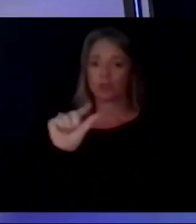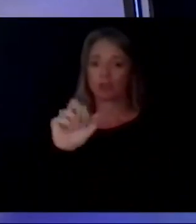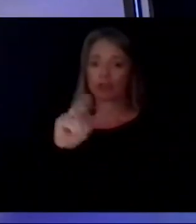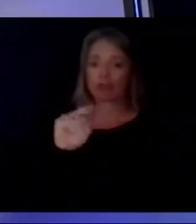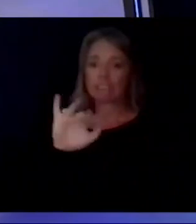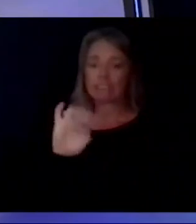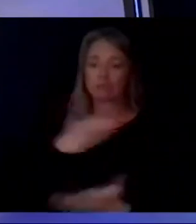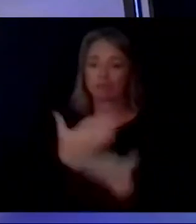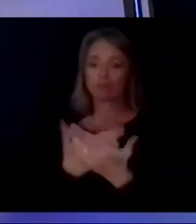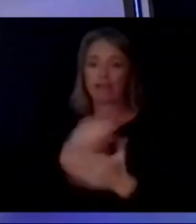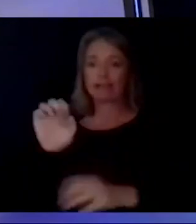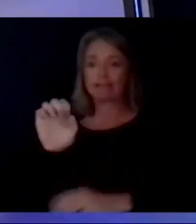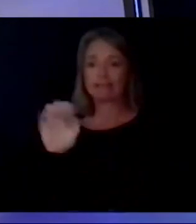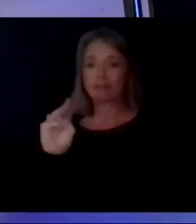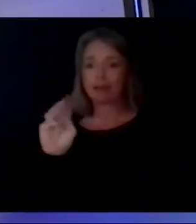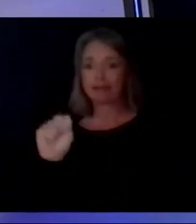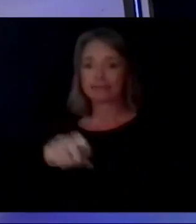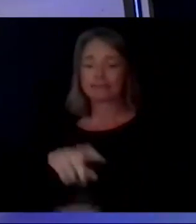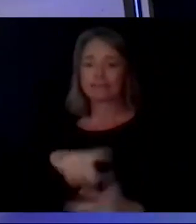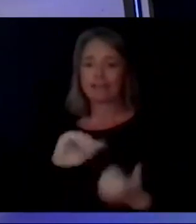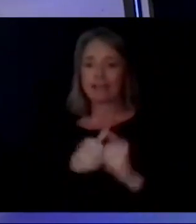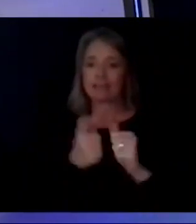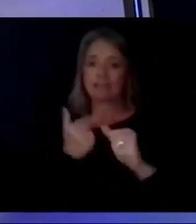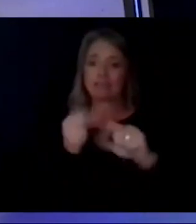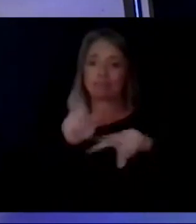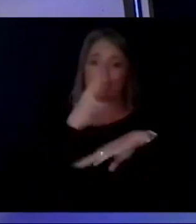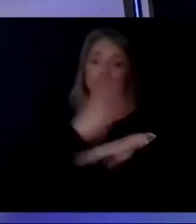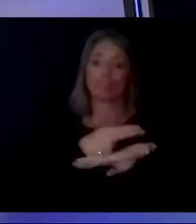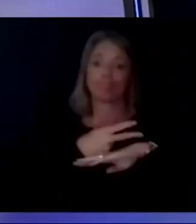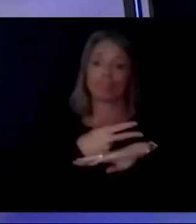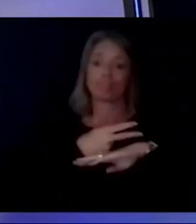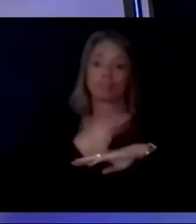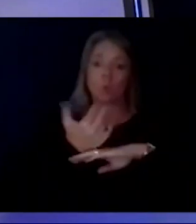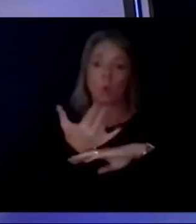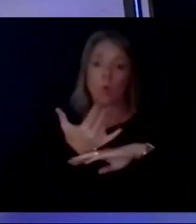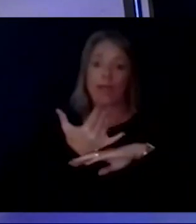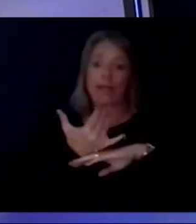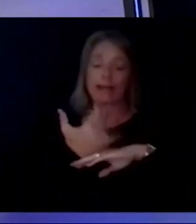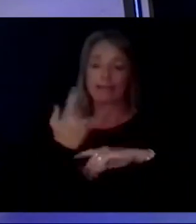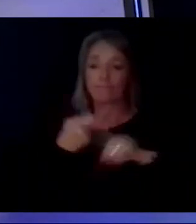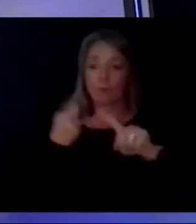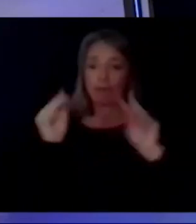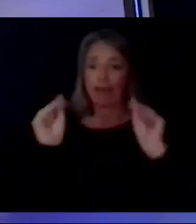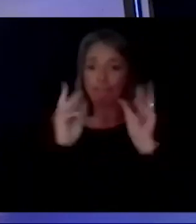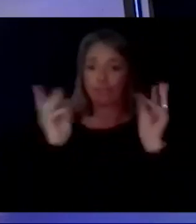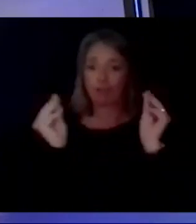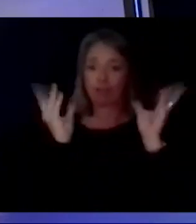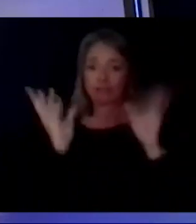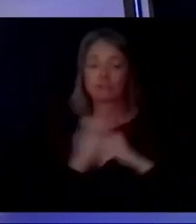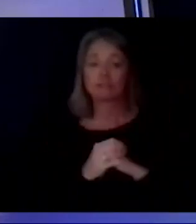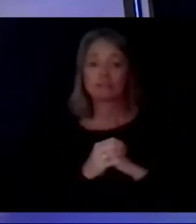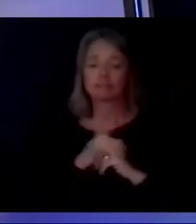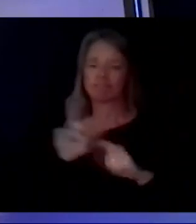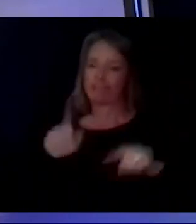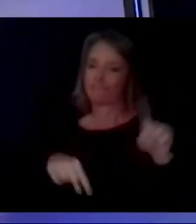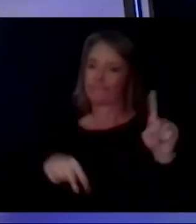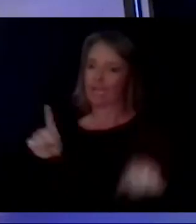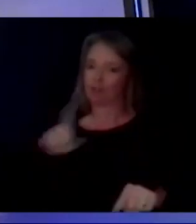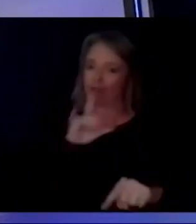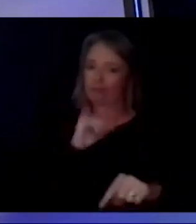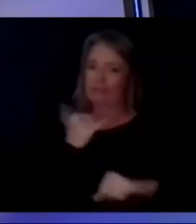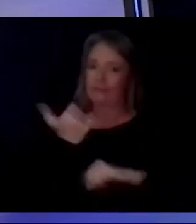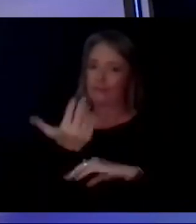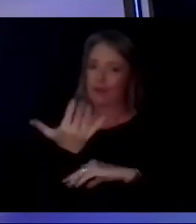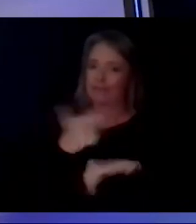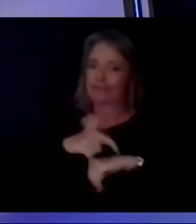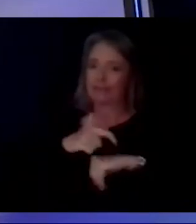and wait. I mean, how long are people waiting on gurneys, just from ambulances even? It varies. Often patients